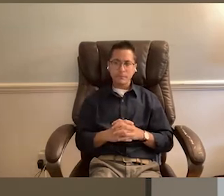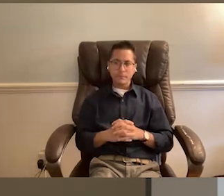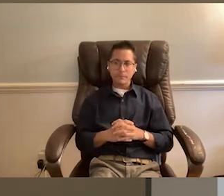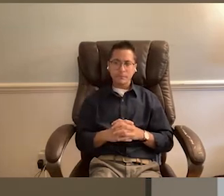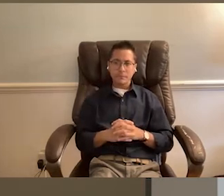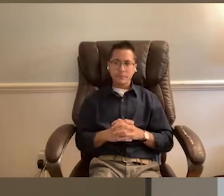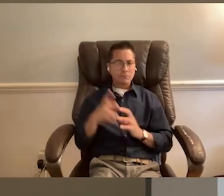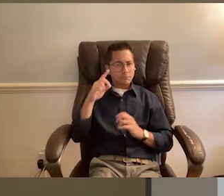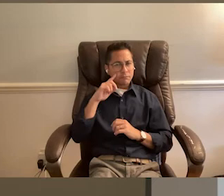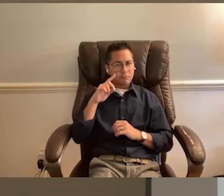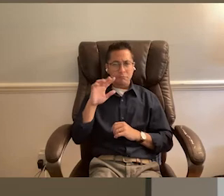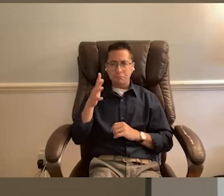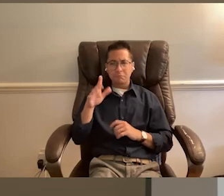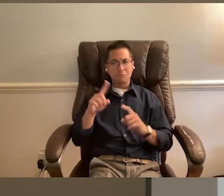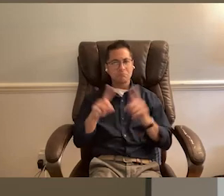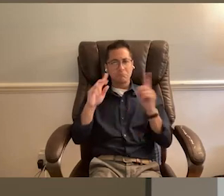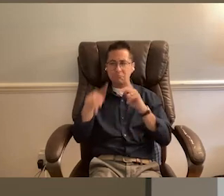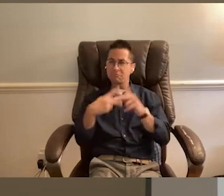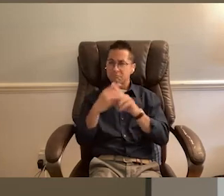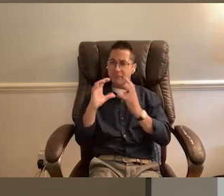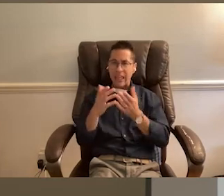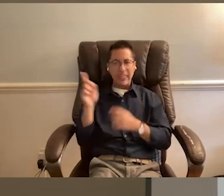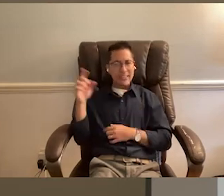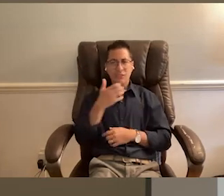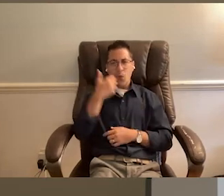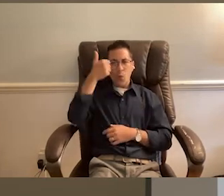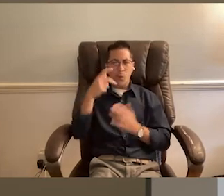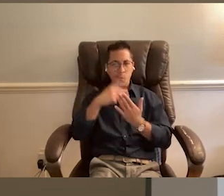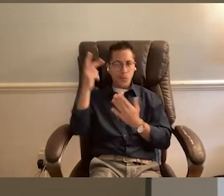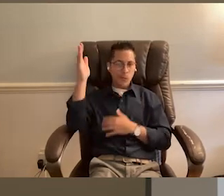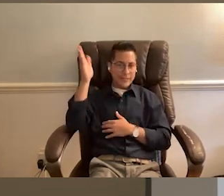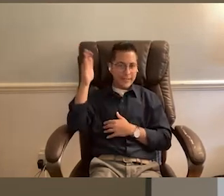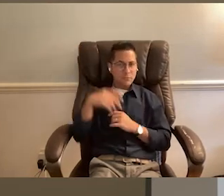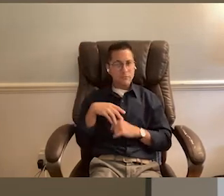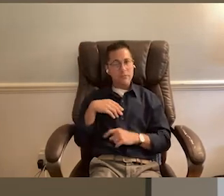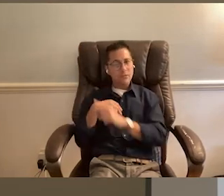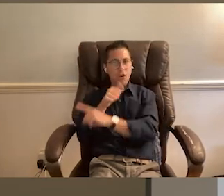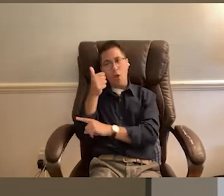of professors are, I say, hey, can a student need your class? And they say, what do I have to do? Nothing, just have them, let them sit.